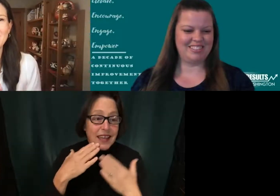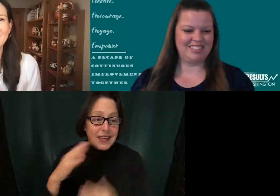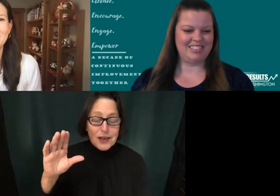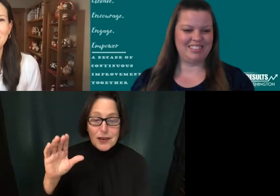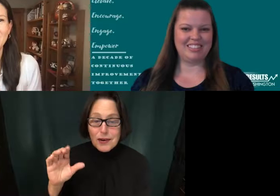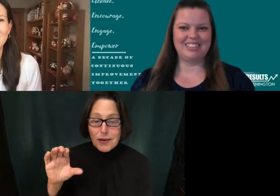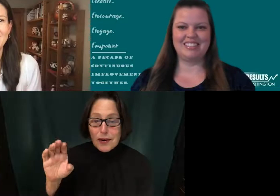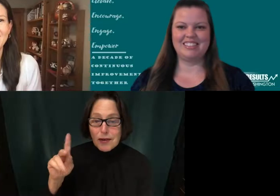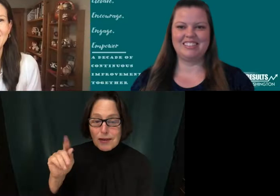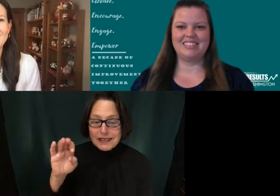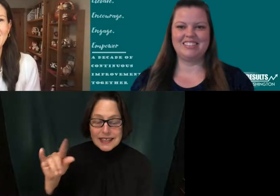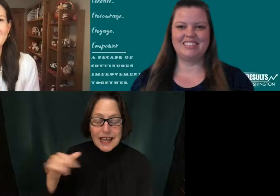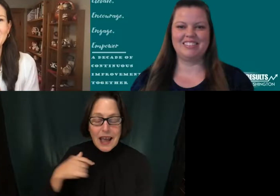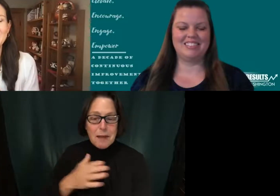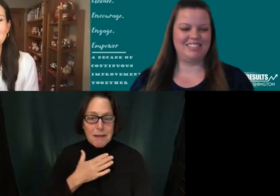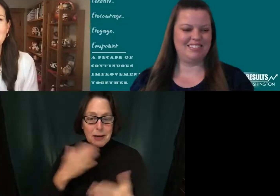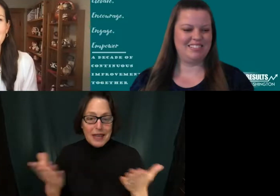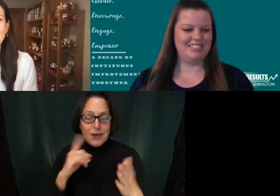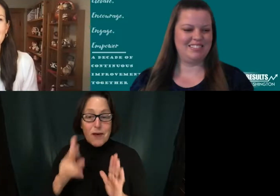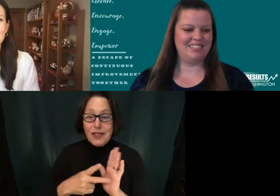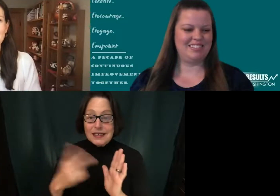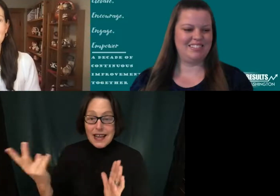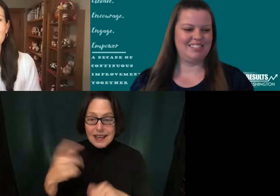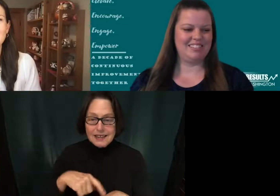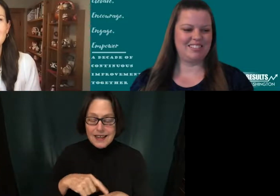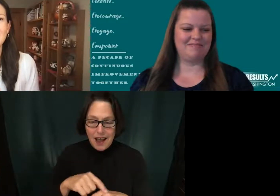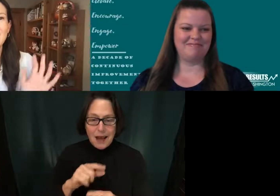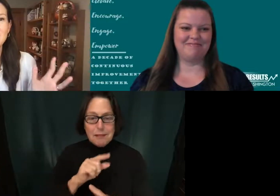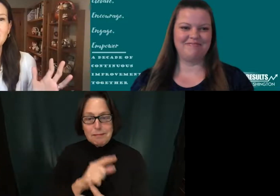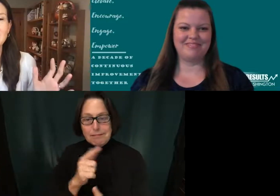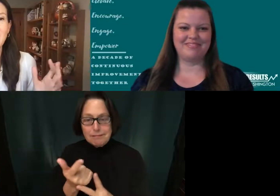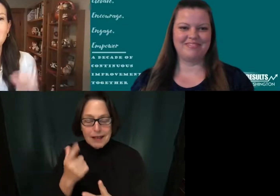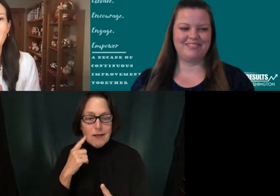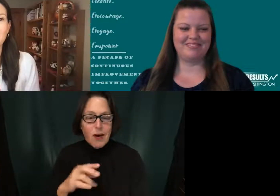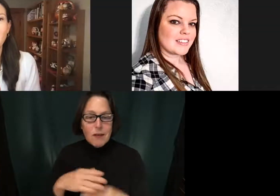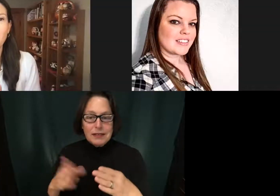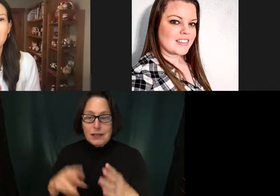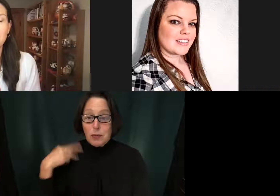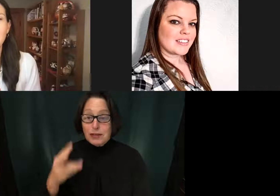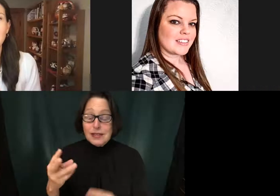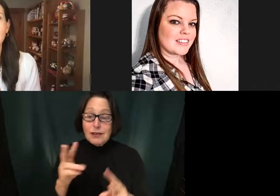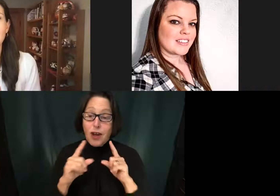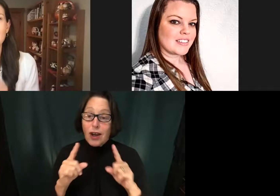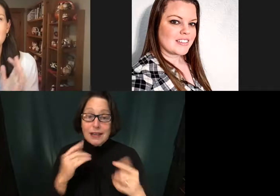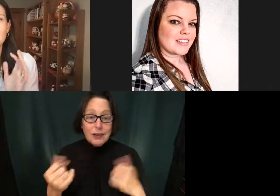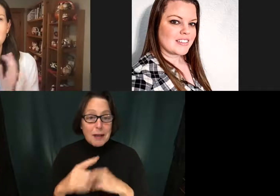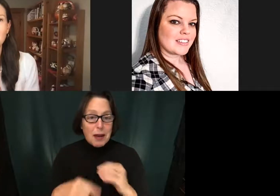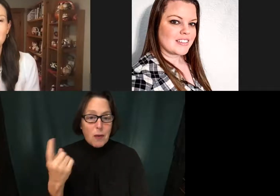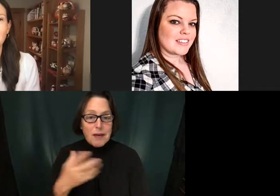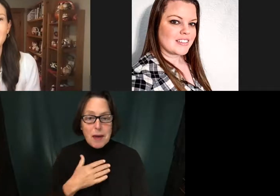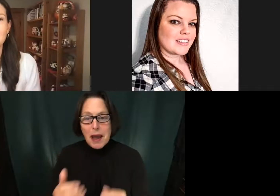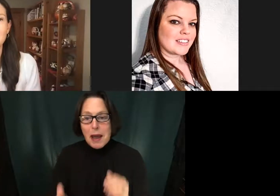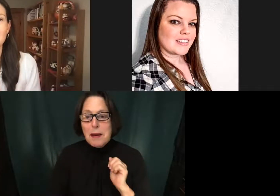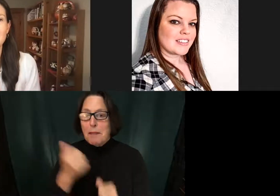thrilled to be here for the second year in a row at Results Washington, talking today about one of my most